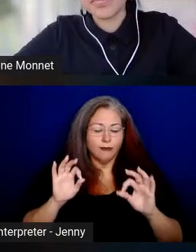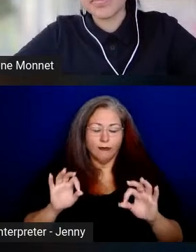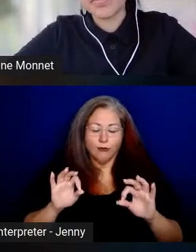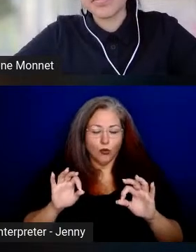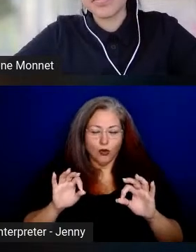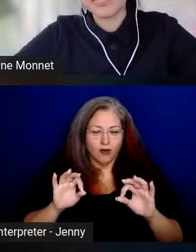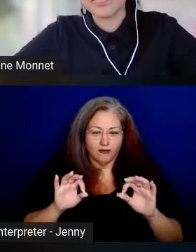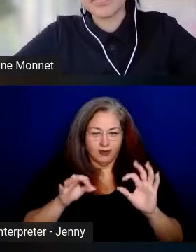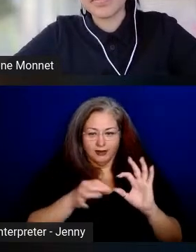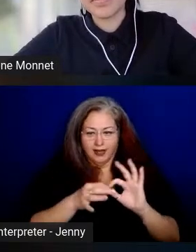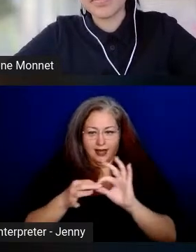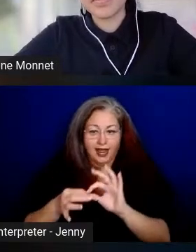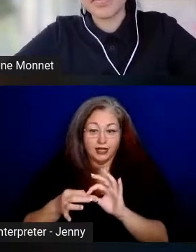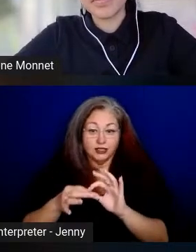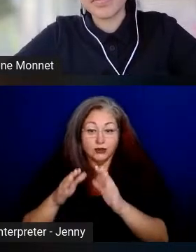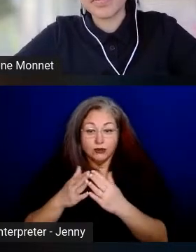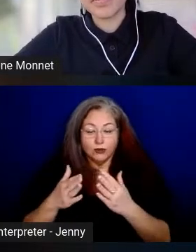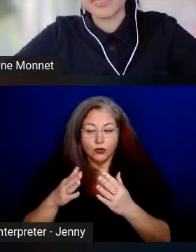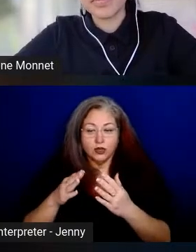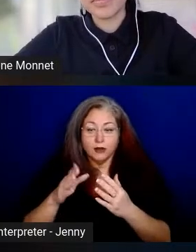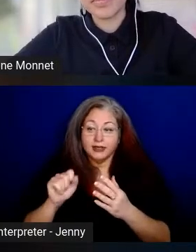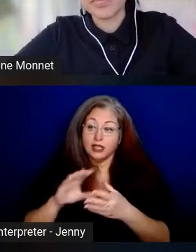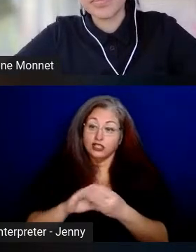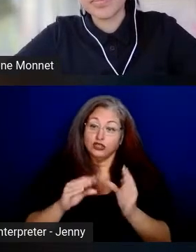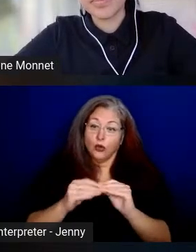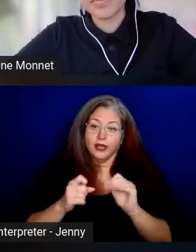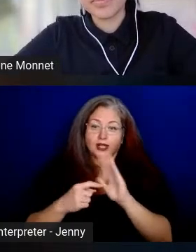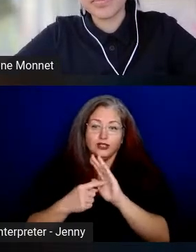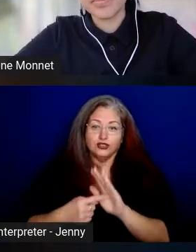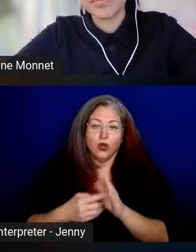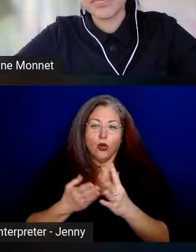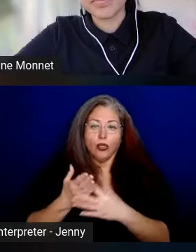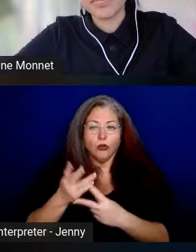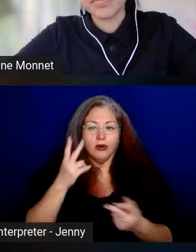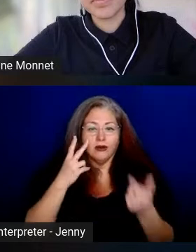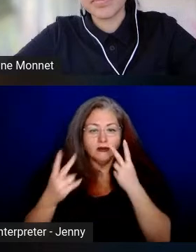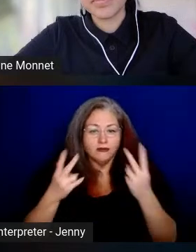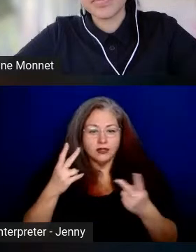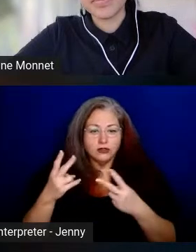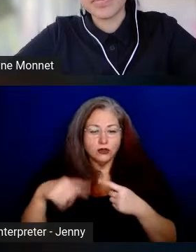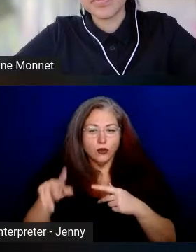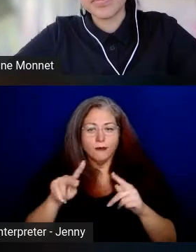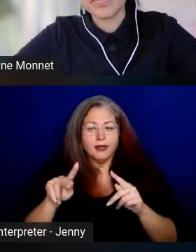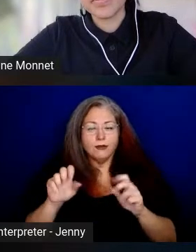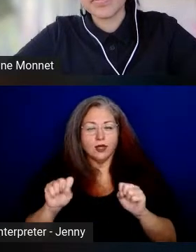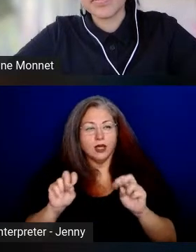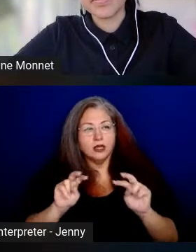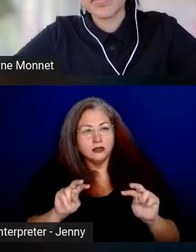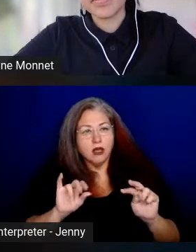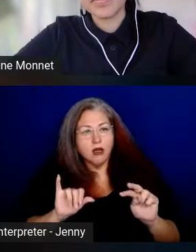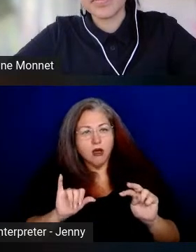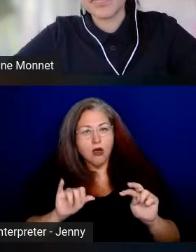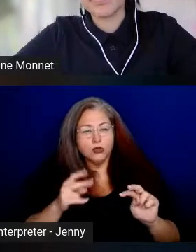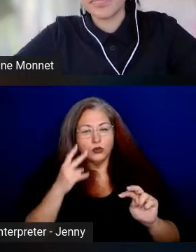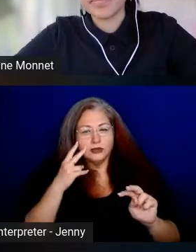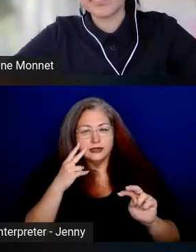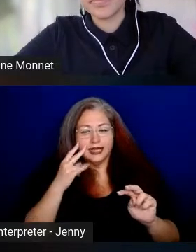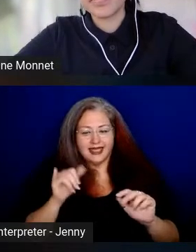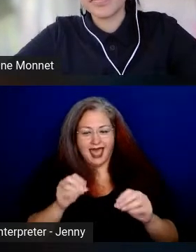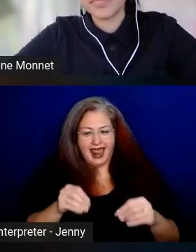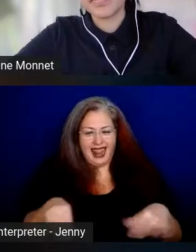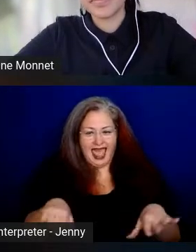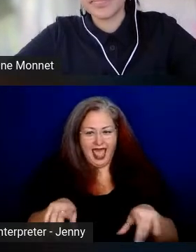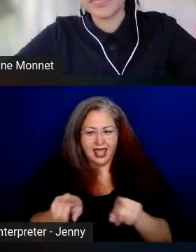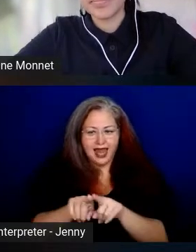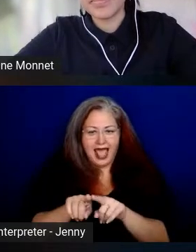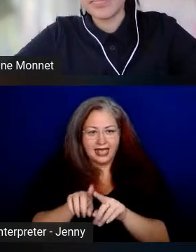To visually show the story to everyone, and people could see the land as a character,